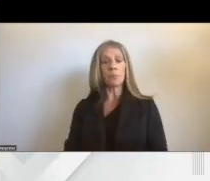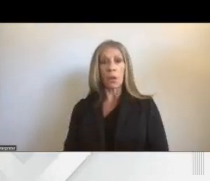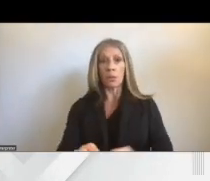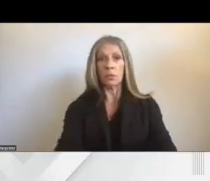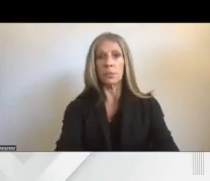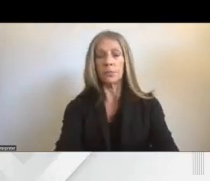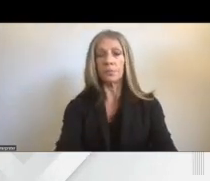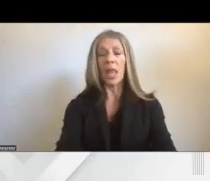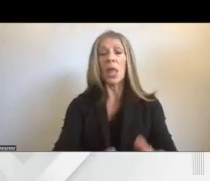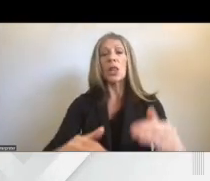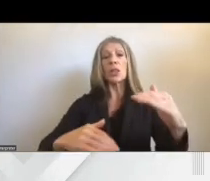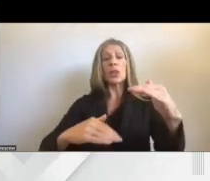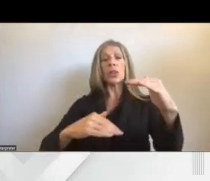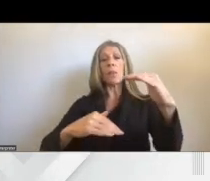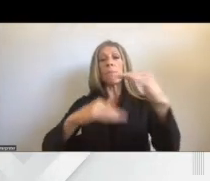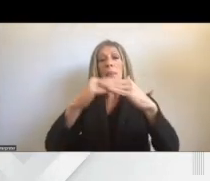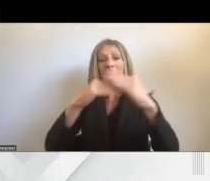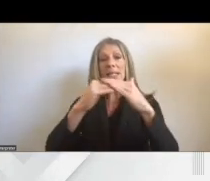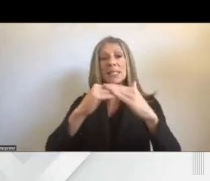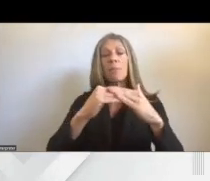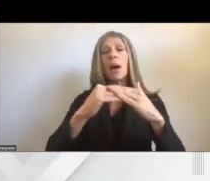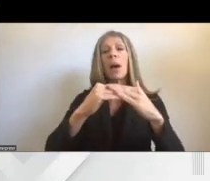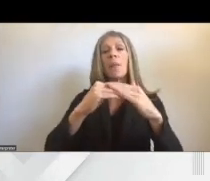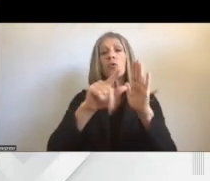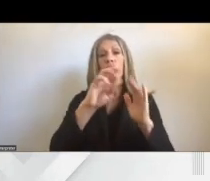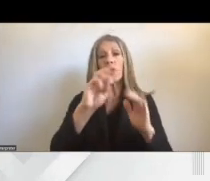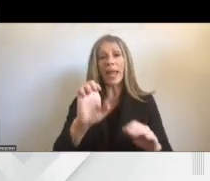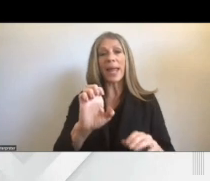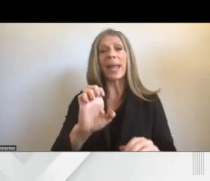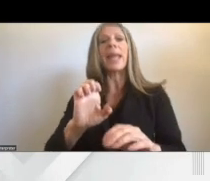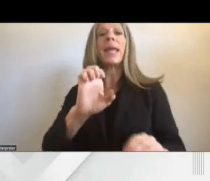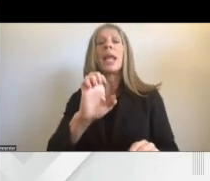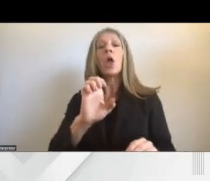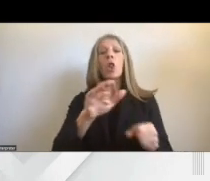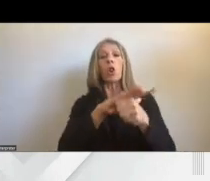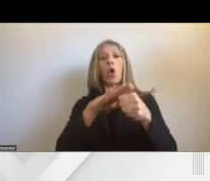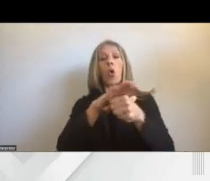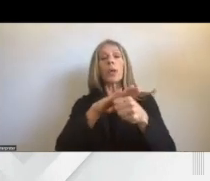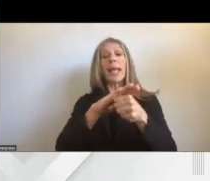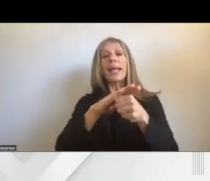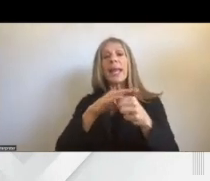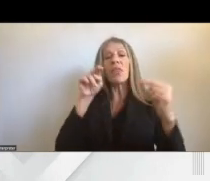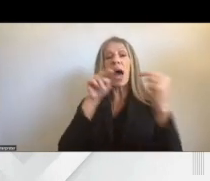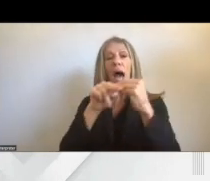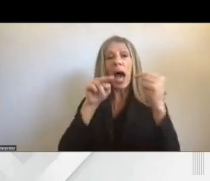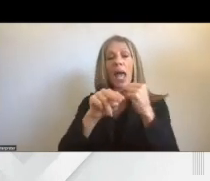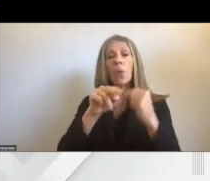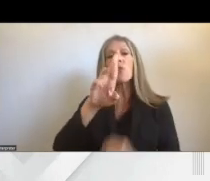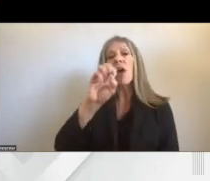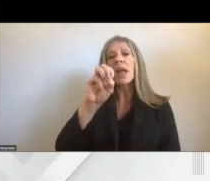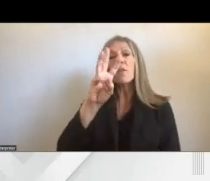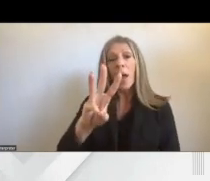The maximum permitted grade of a pedestrian access route located within the highway right-of-way is